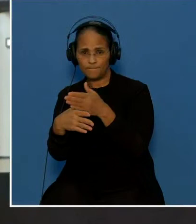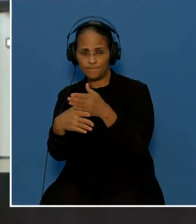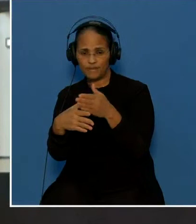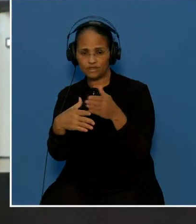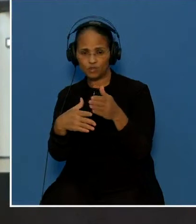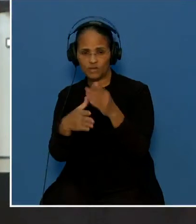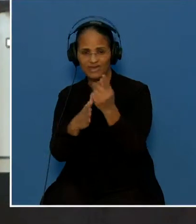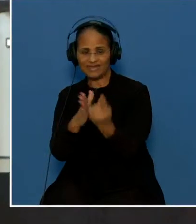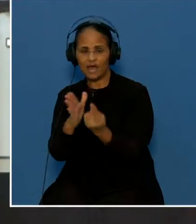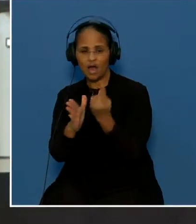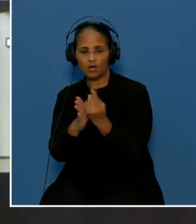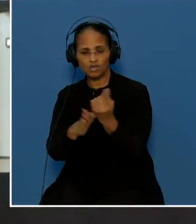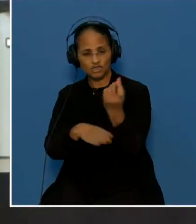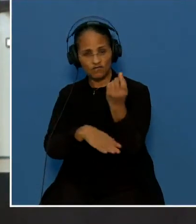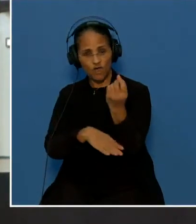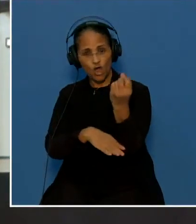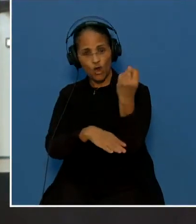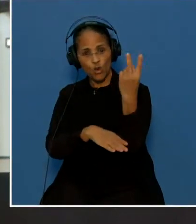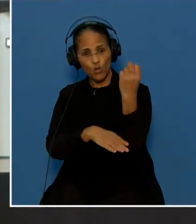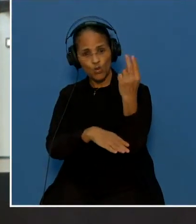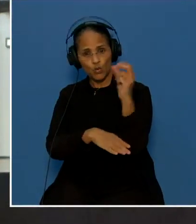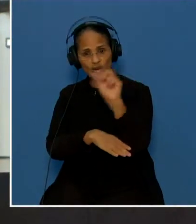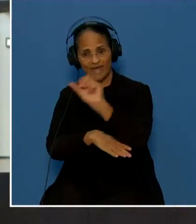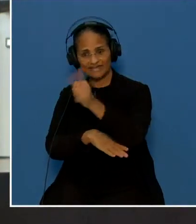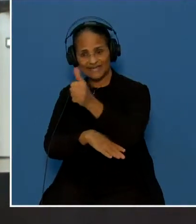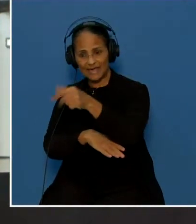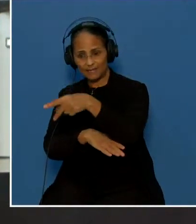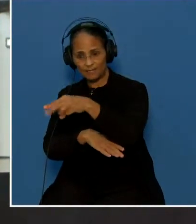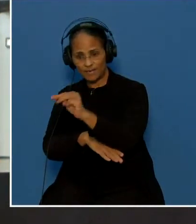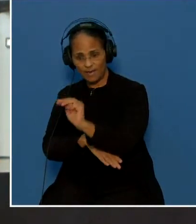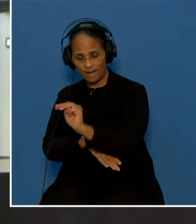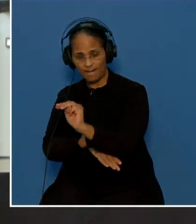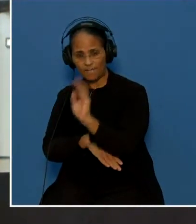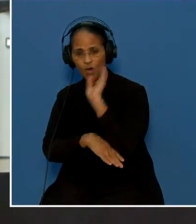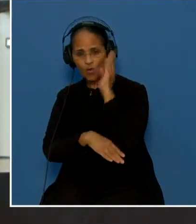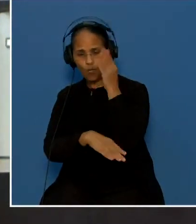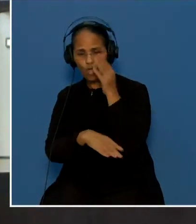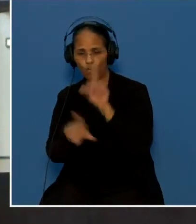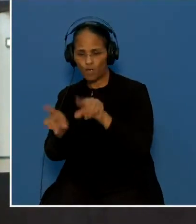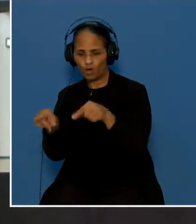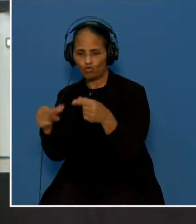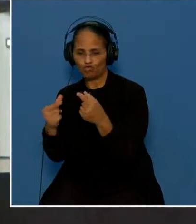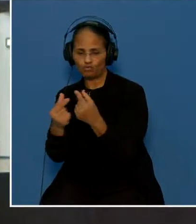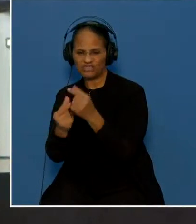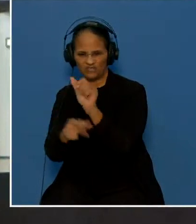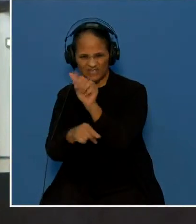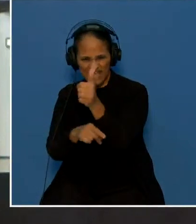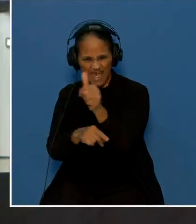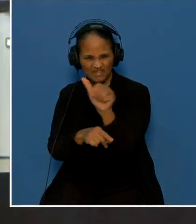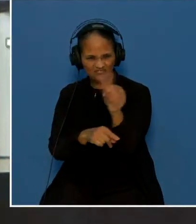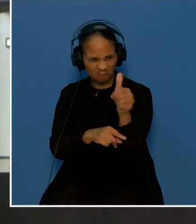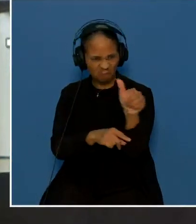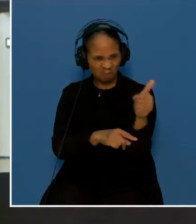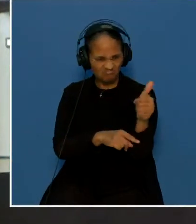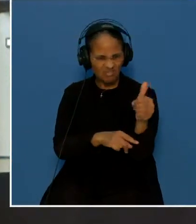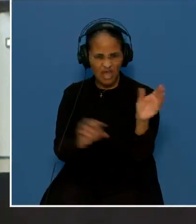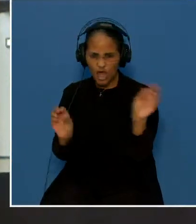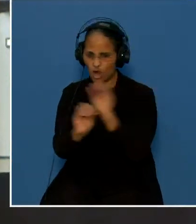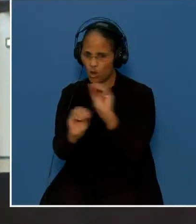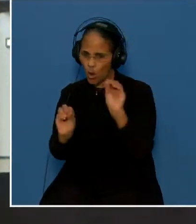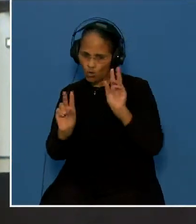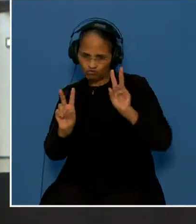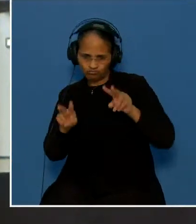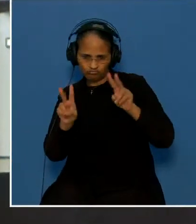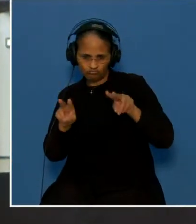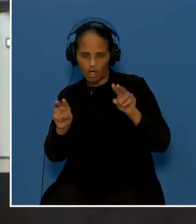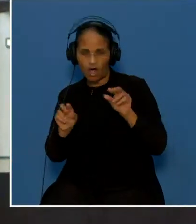the hours of noon and 10 p.m. will be in groups no larger than 10, and no spectators,